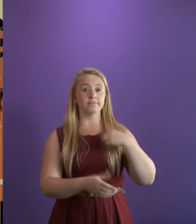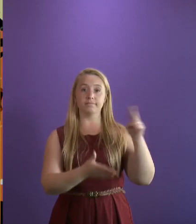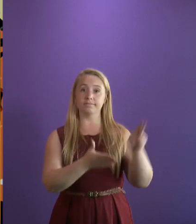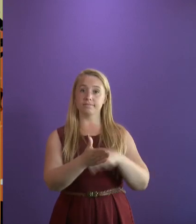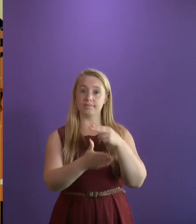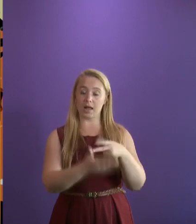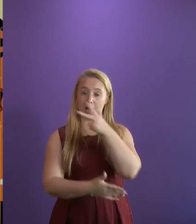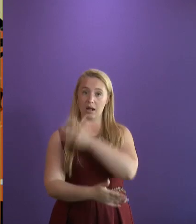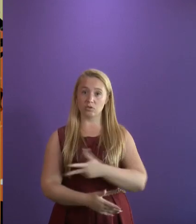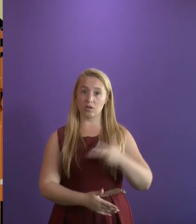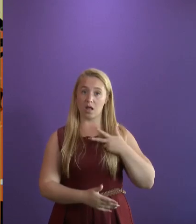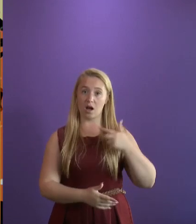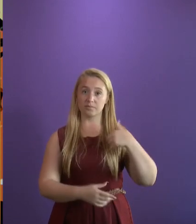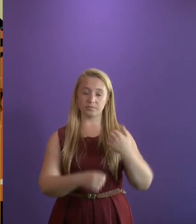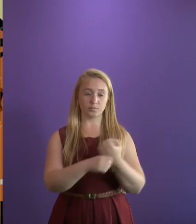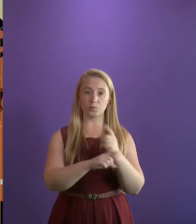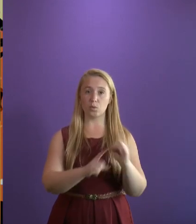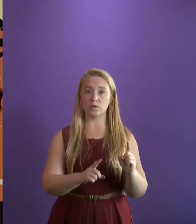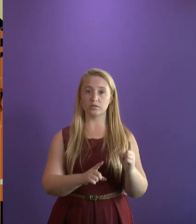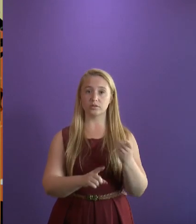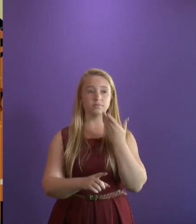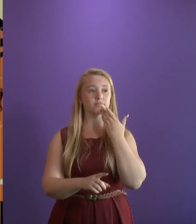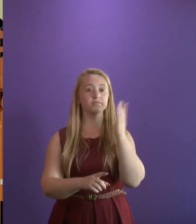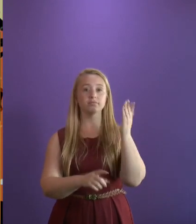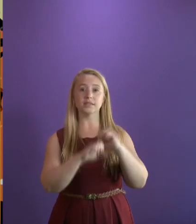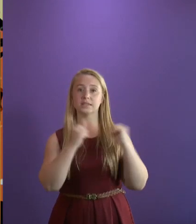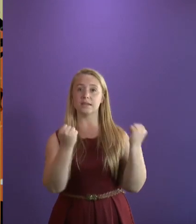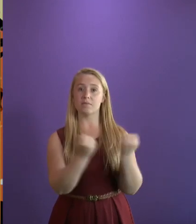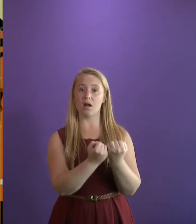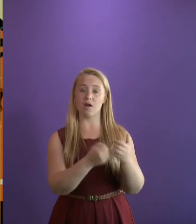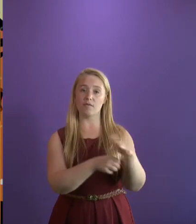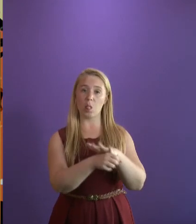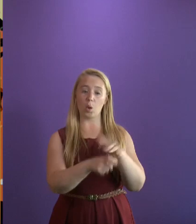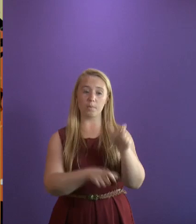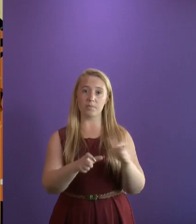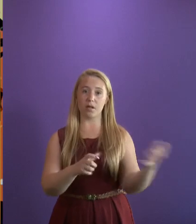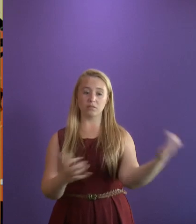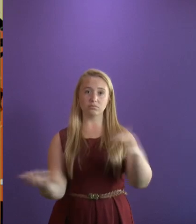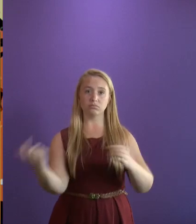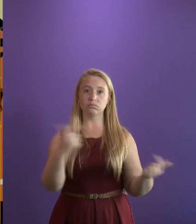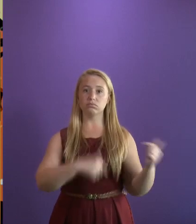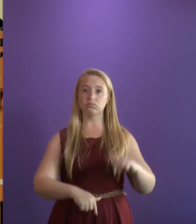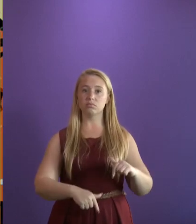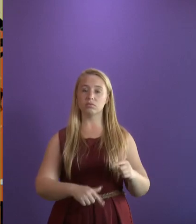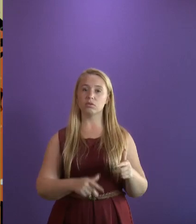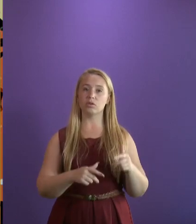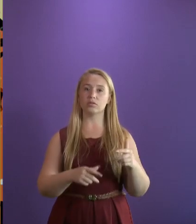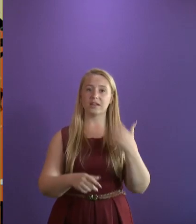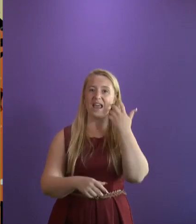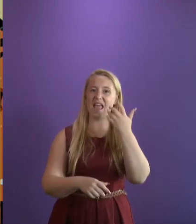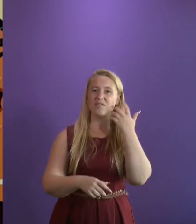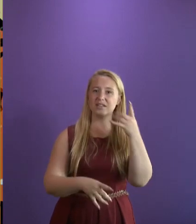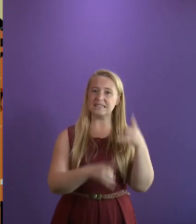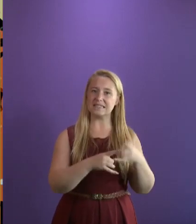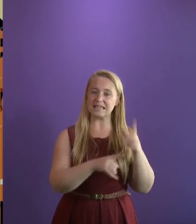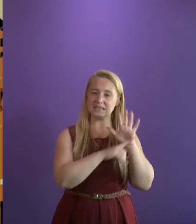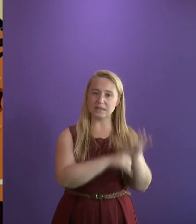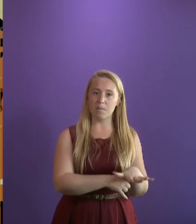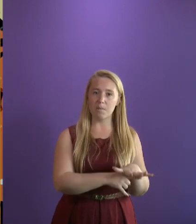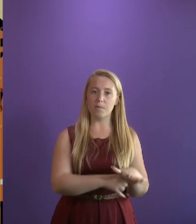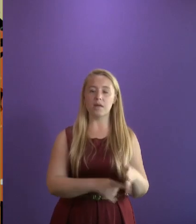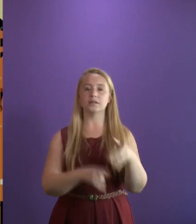first things I did was organise a seminar involving lots of people locally, called From Everyday Sexism to Sexual Harassment.